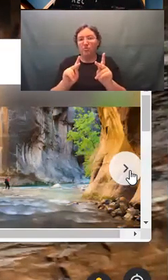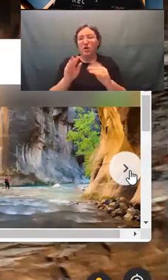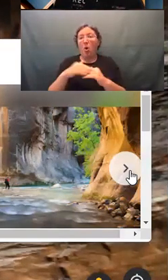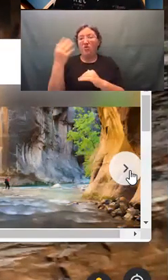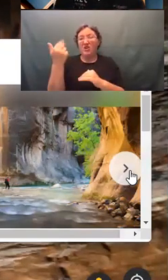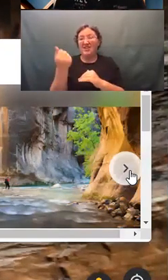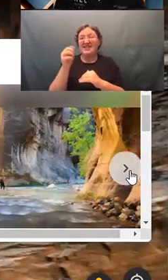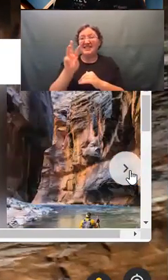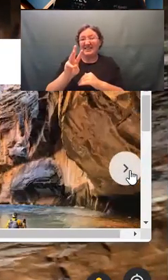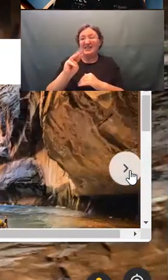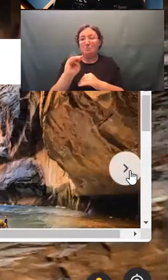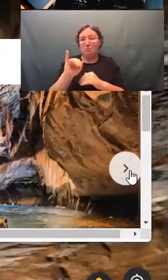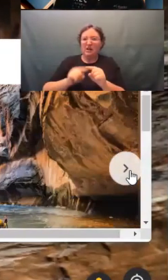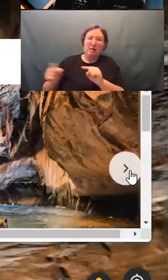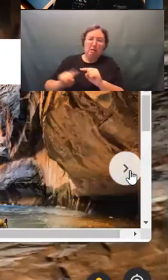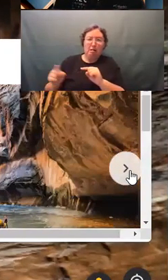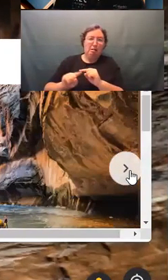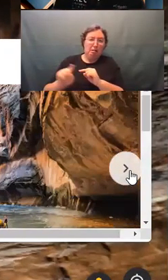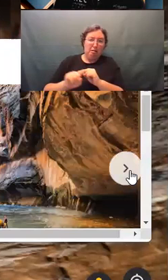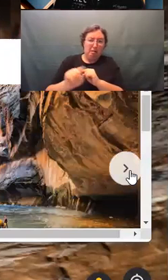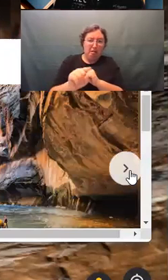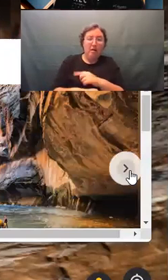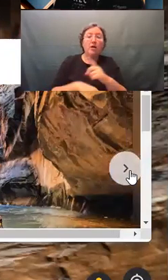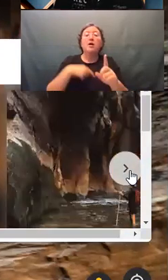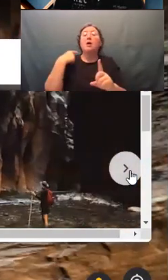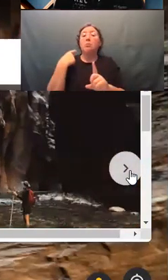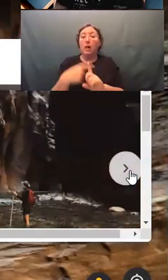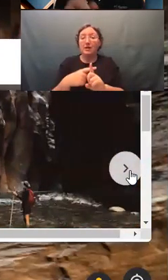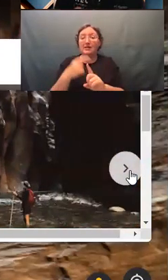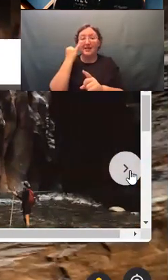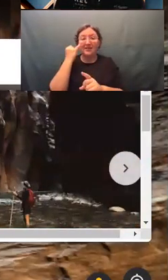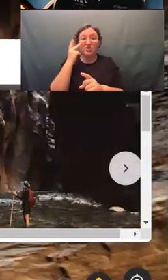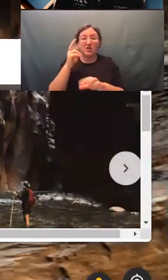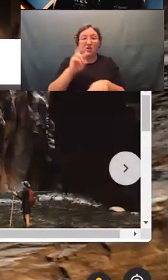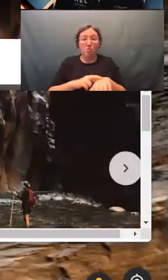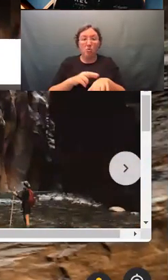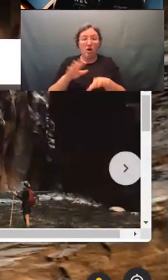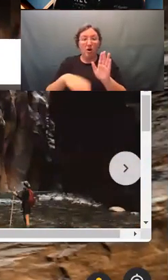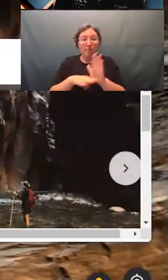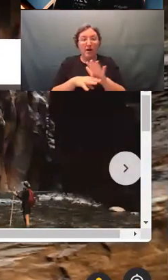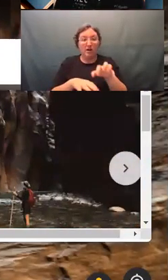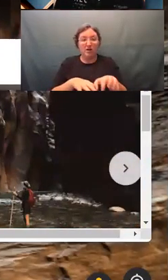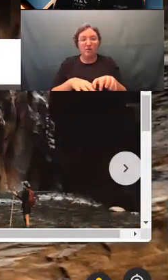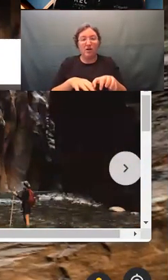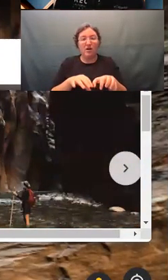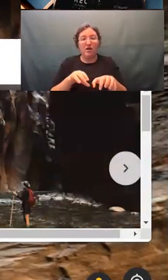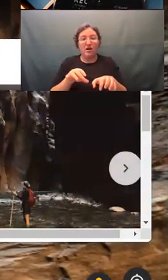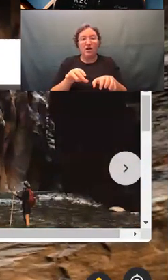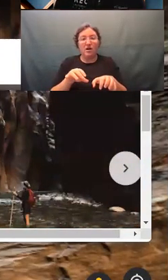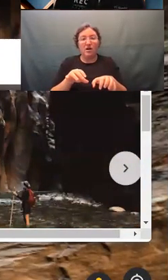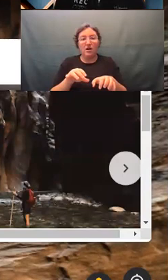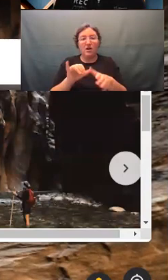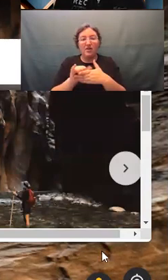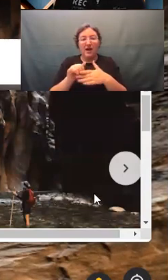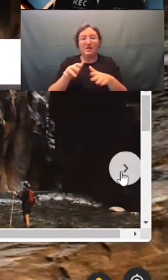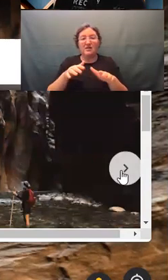miles to complete. And another thing to note, if you see these rocks at the bottom here, this is basically what you're hiking